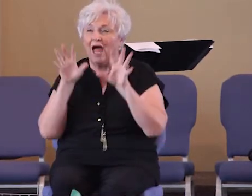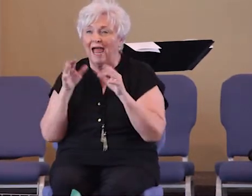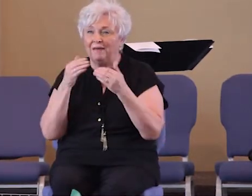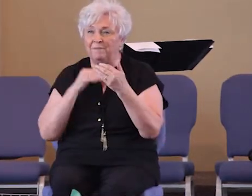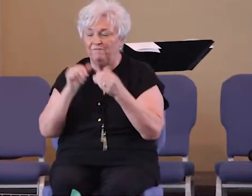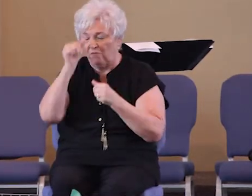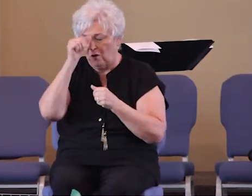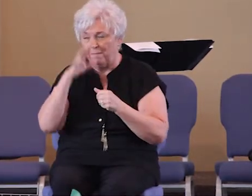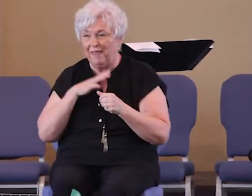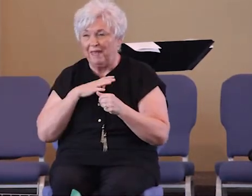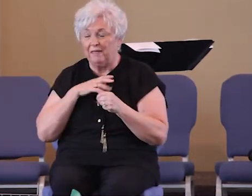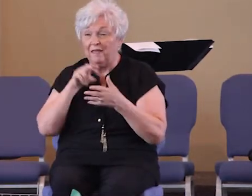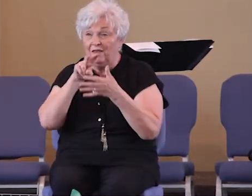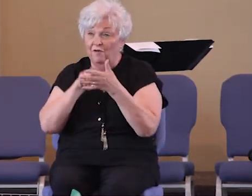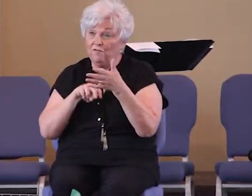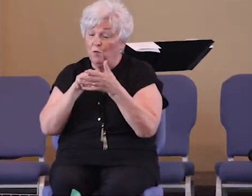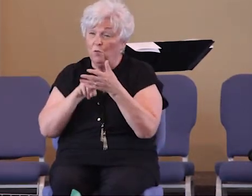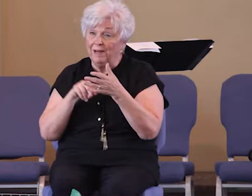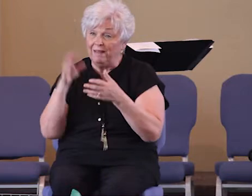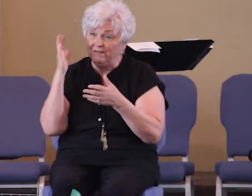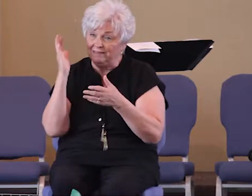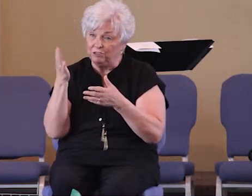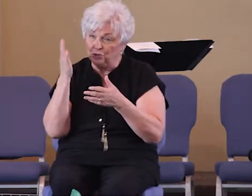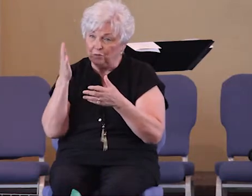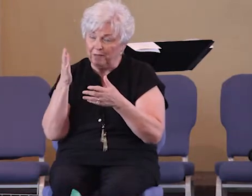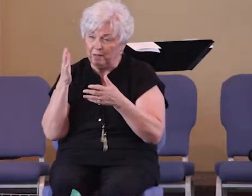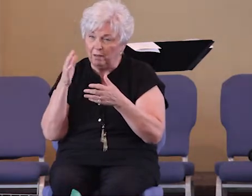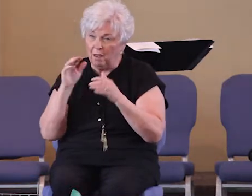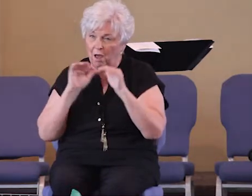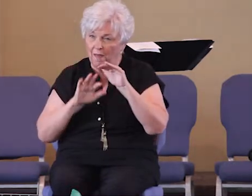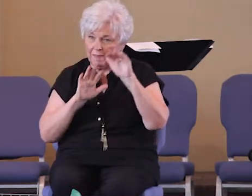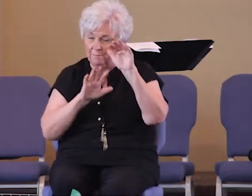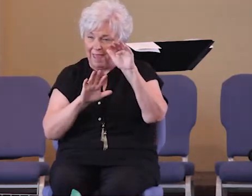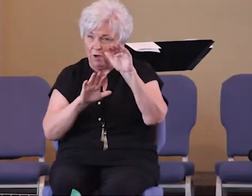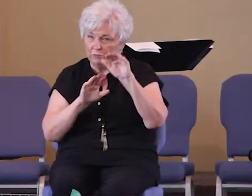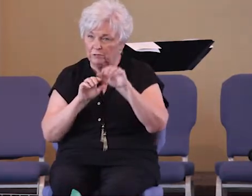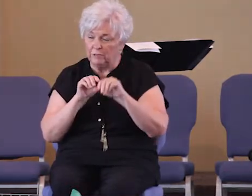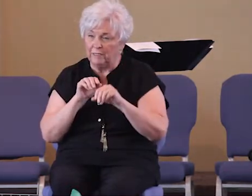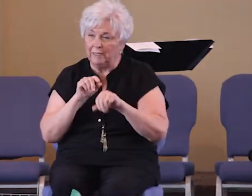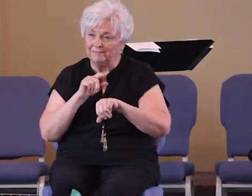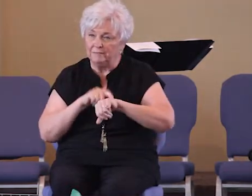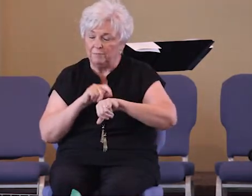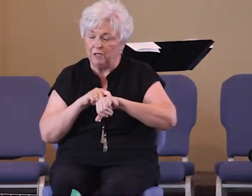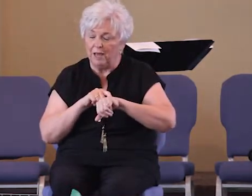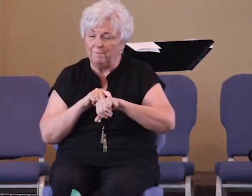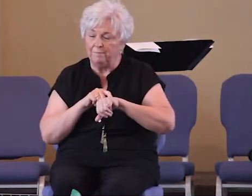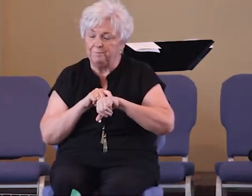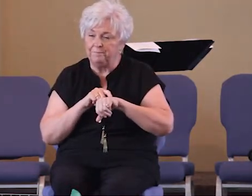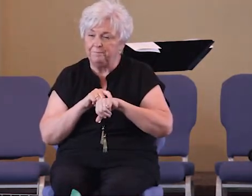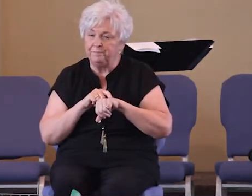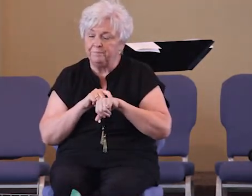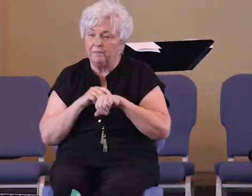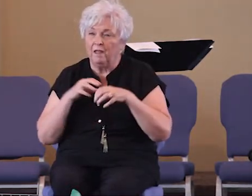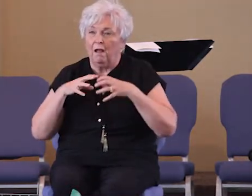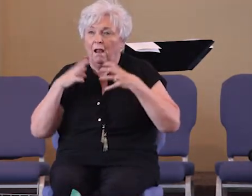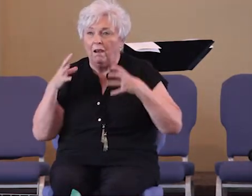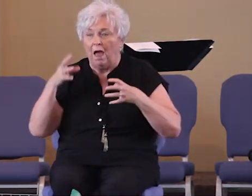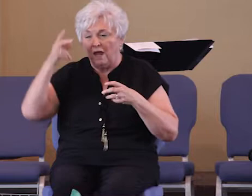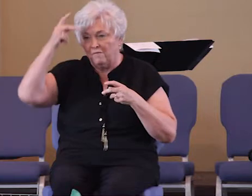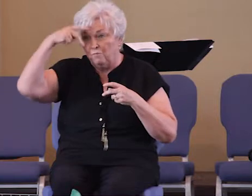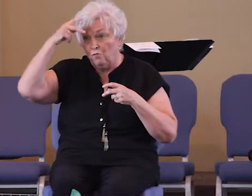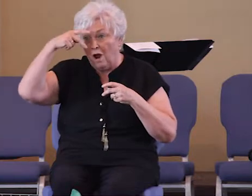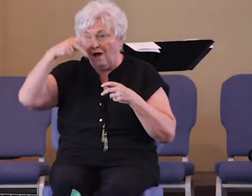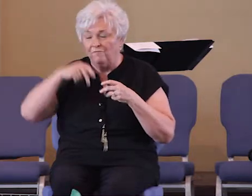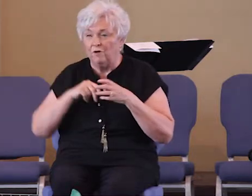Mount at some juncture, a lot of Proverbs lines up with the teachings of Jesus.